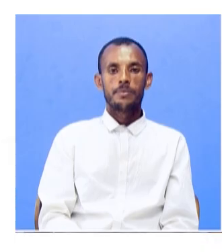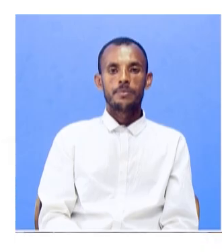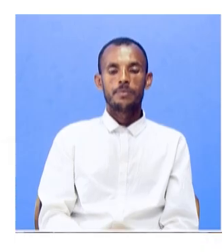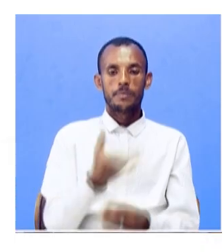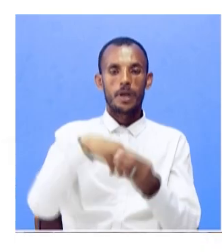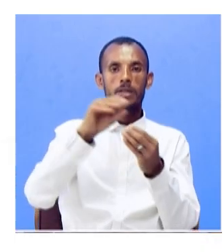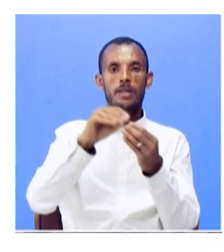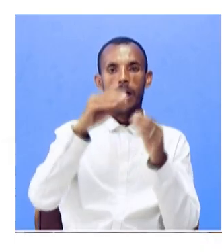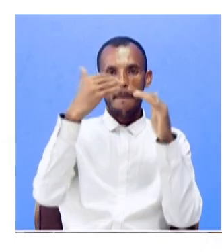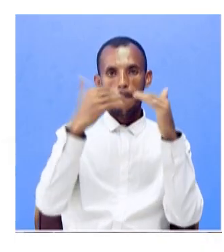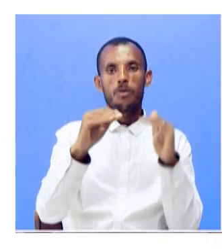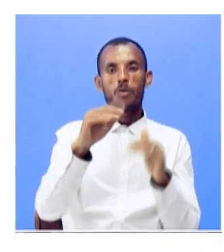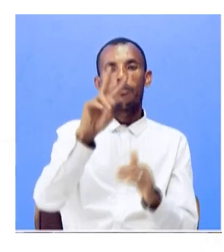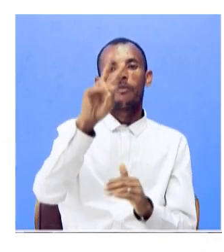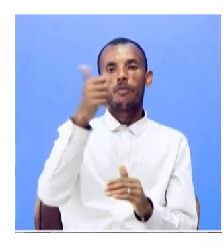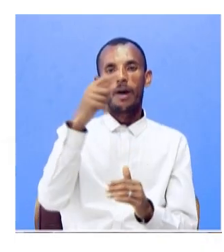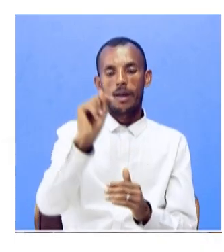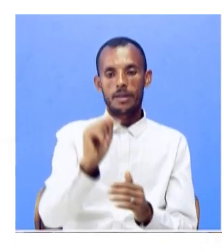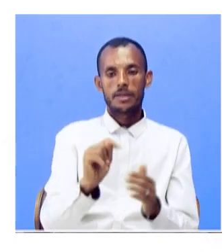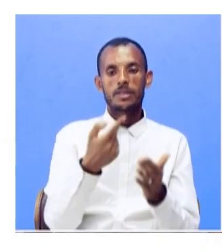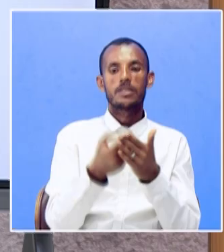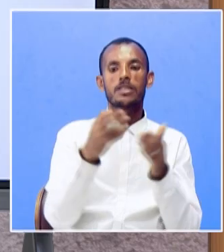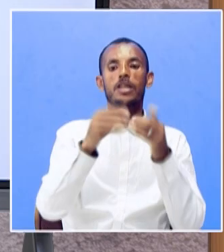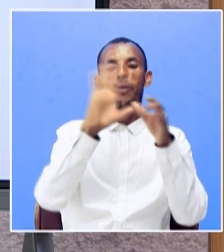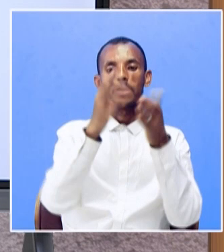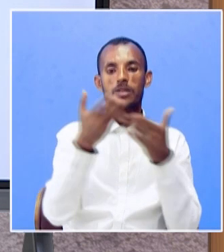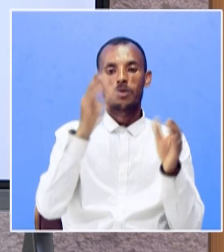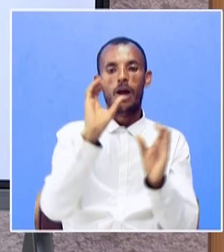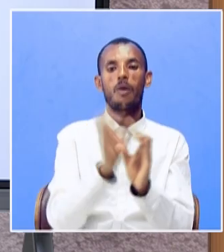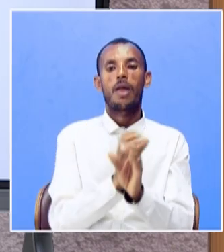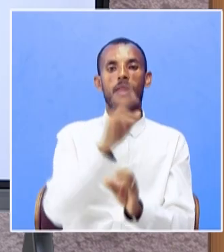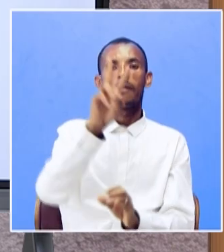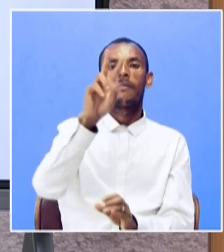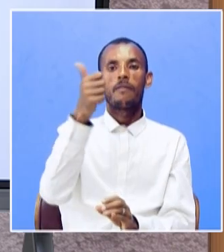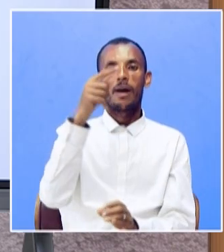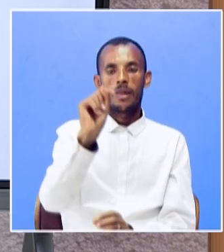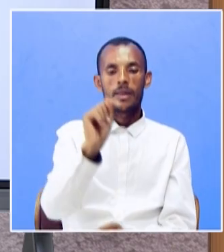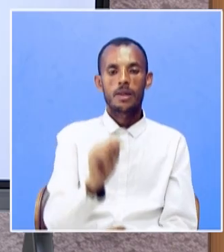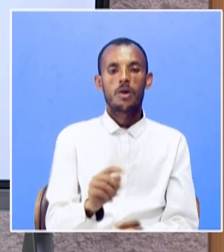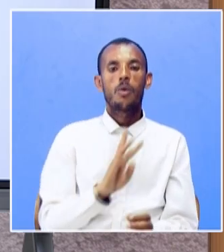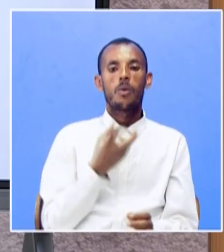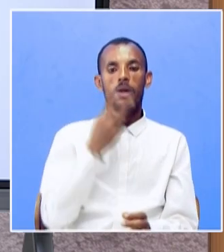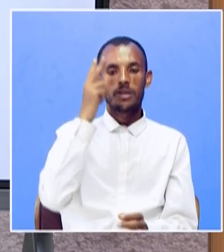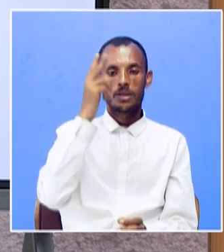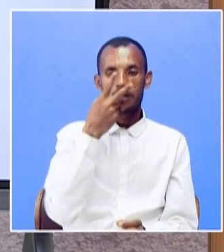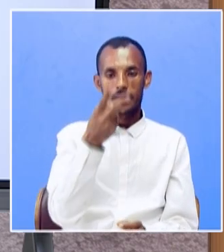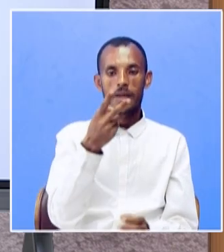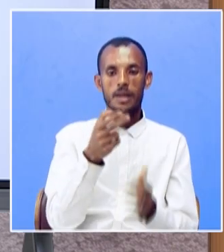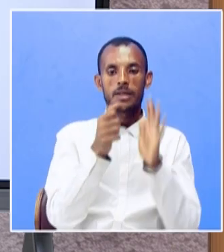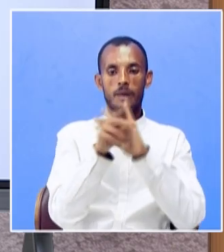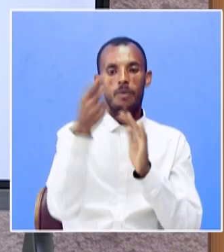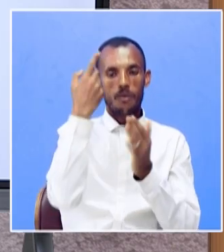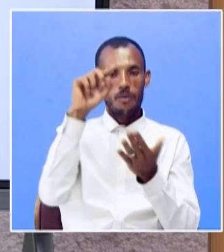Plus amount of what? So these are the equations to calculate what. So we'll see example for